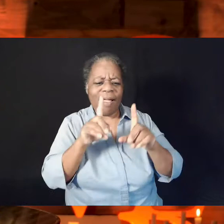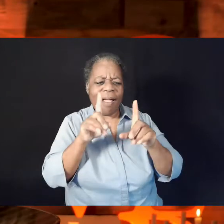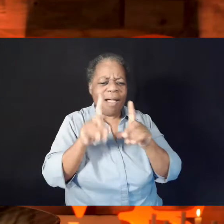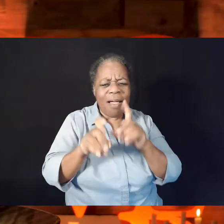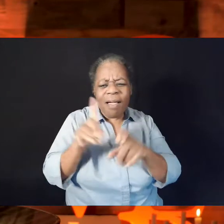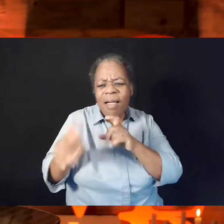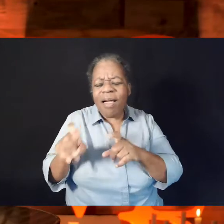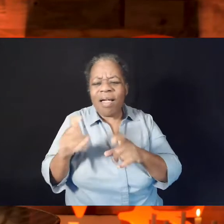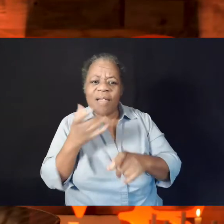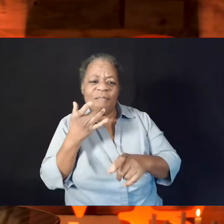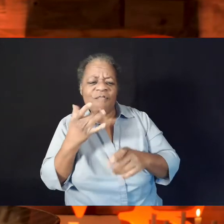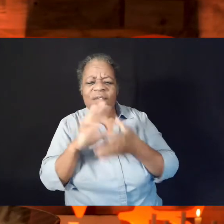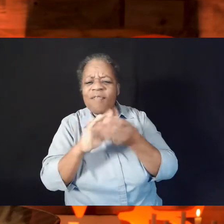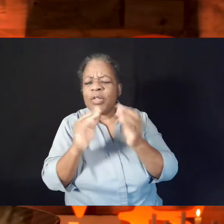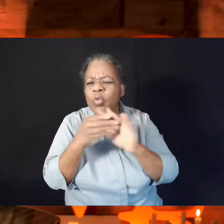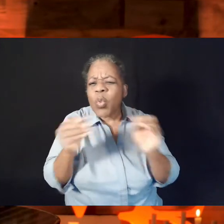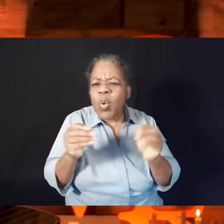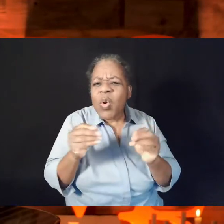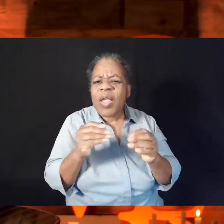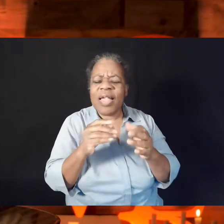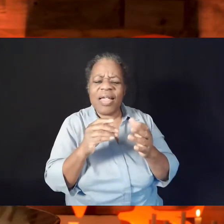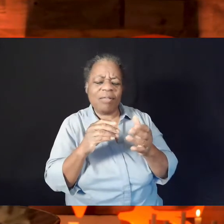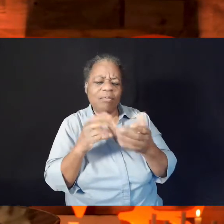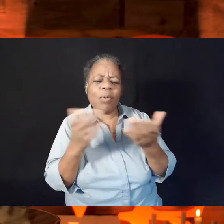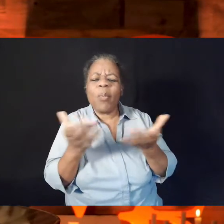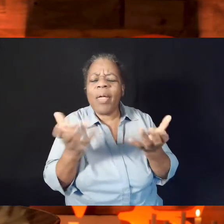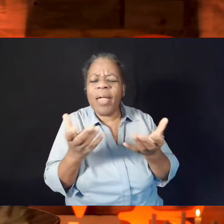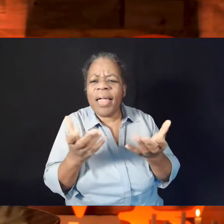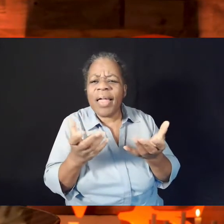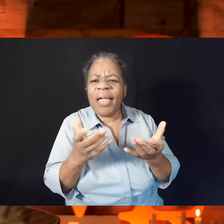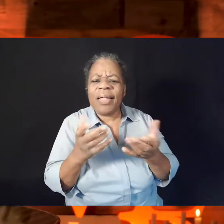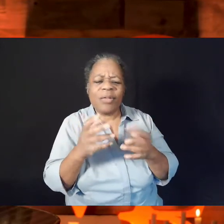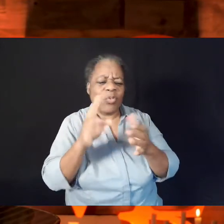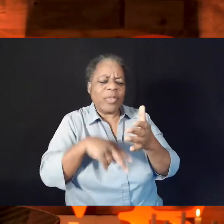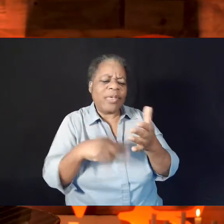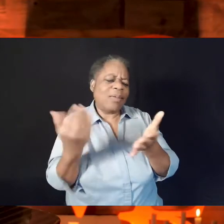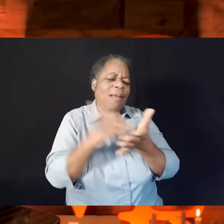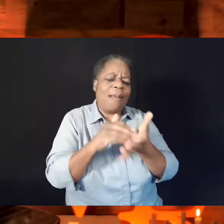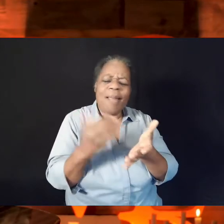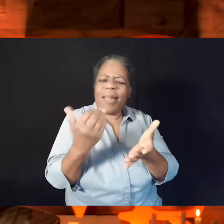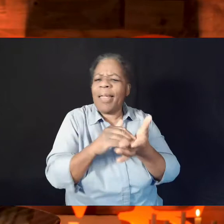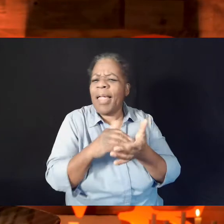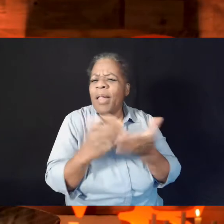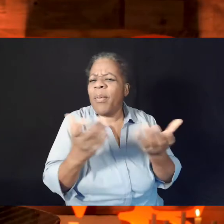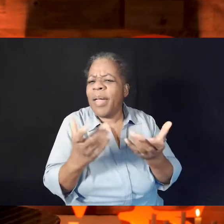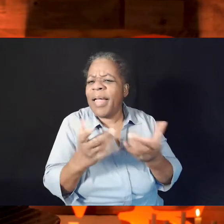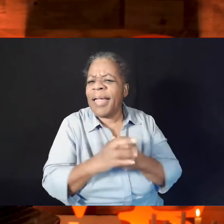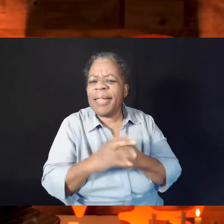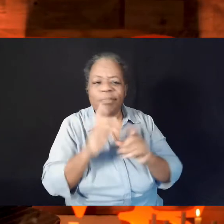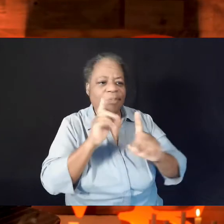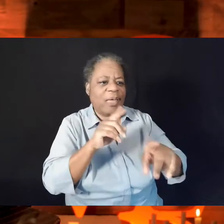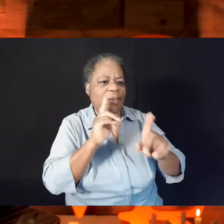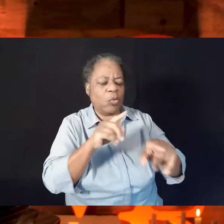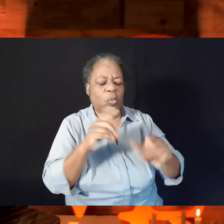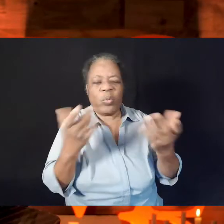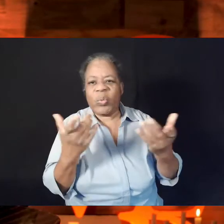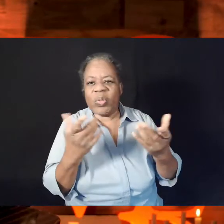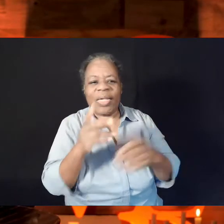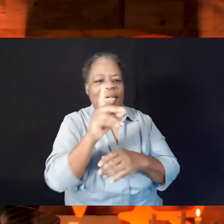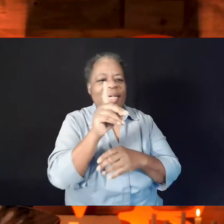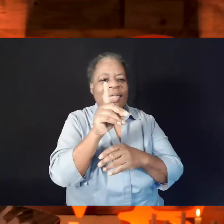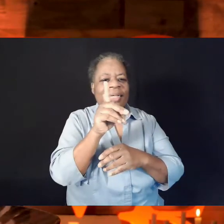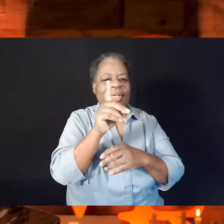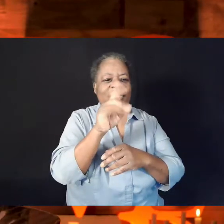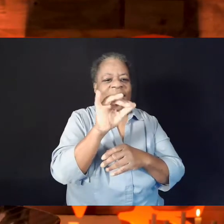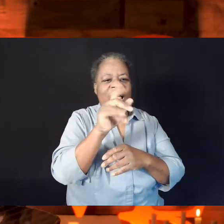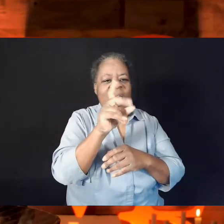books to read or have their parents read to them over and over again? The answers ranged from The Diary of a Wimpy Kid